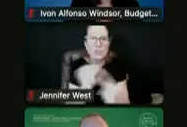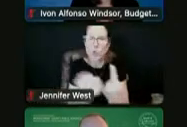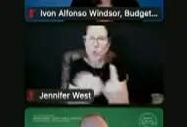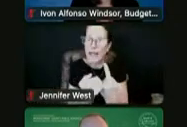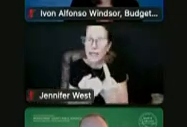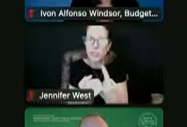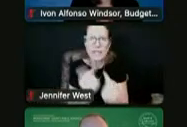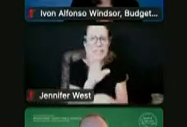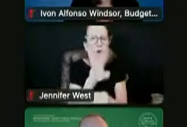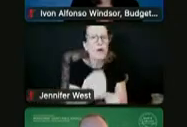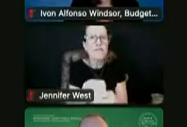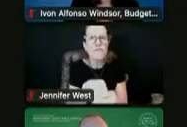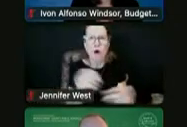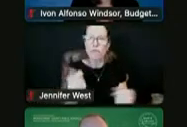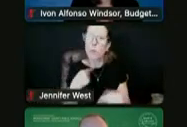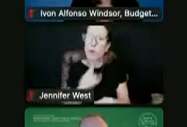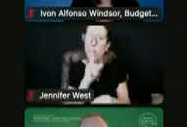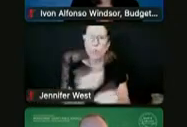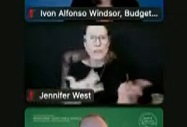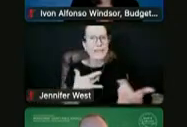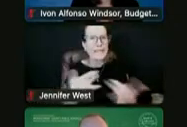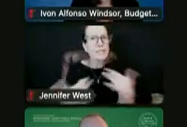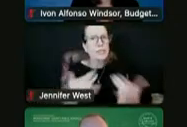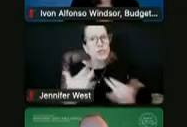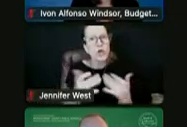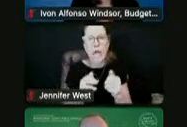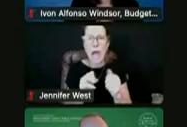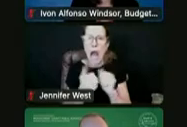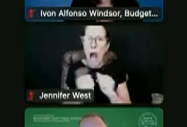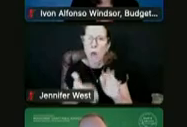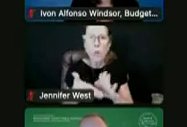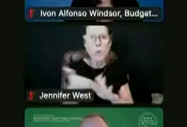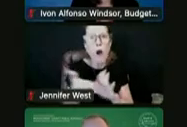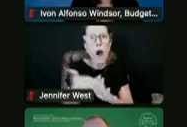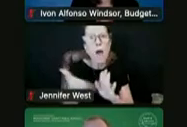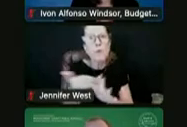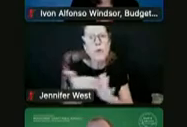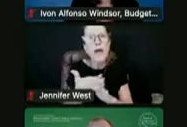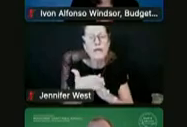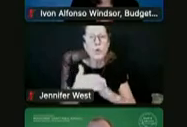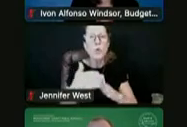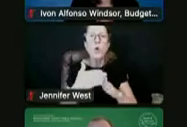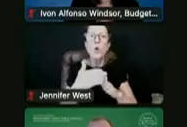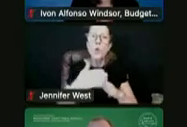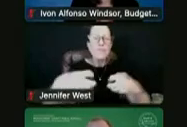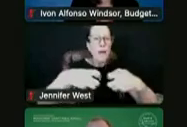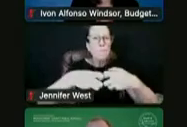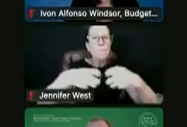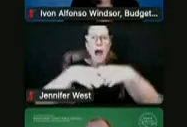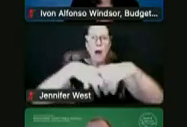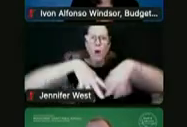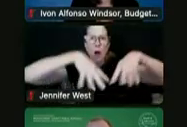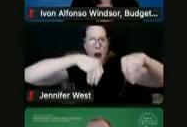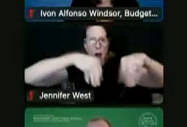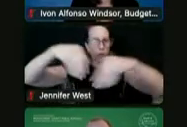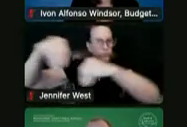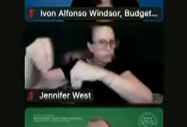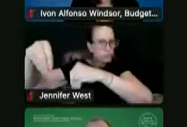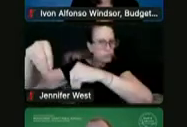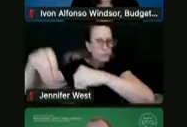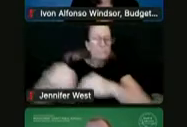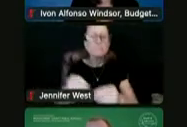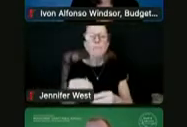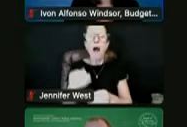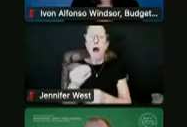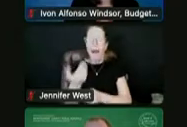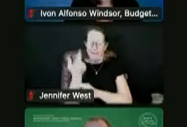us really concerned about being able to operate with all of these power outages as of yesterday evening. Last year in the winter,